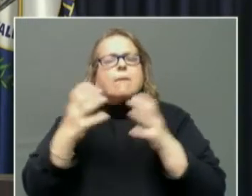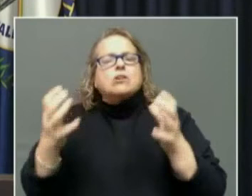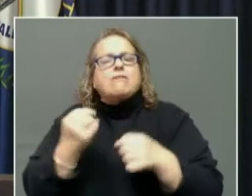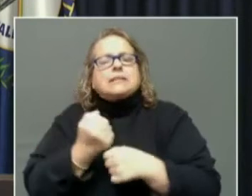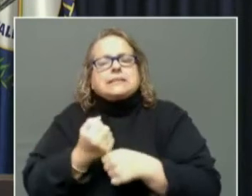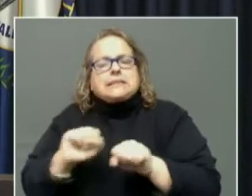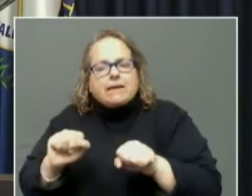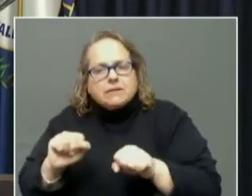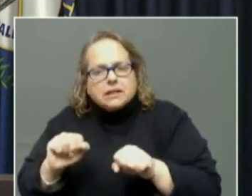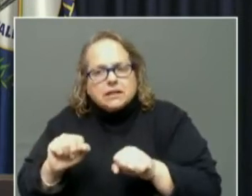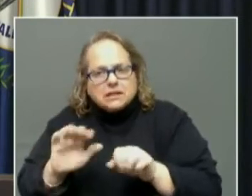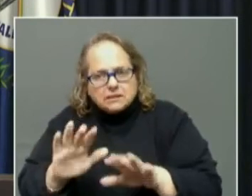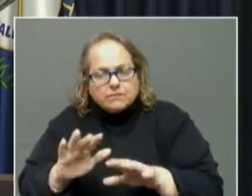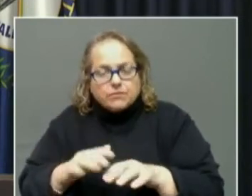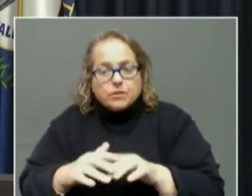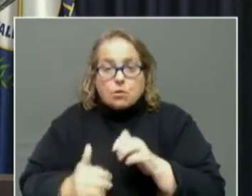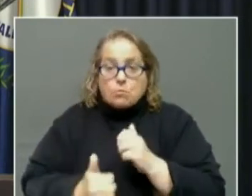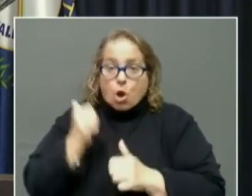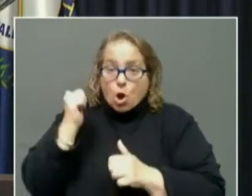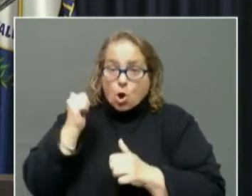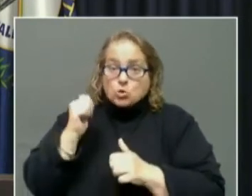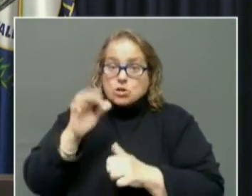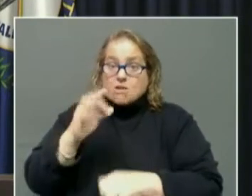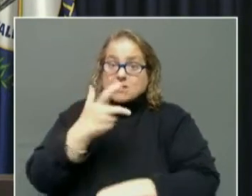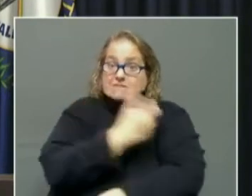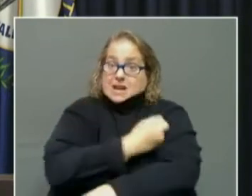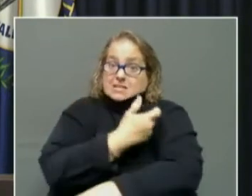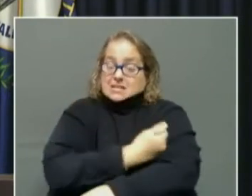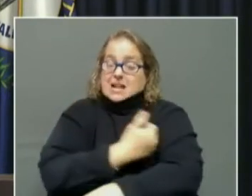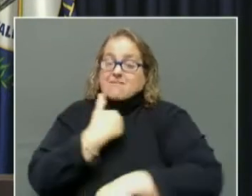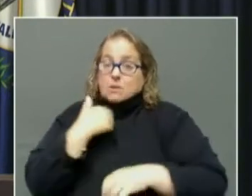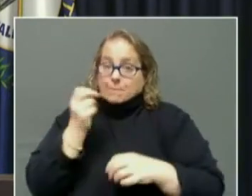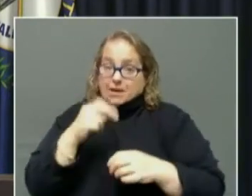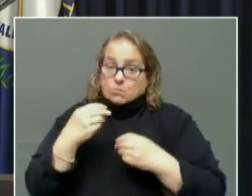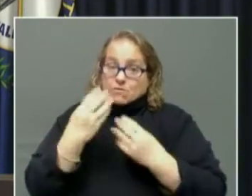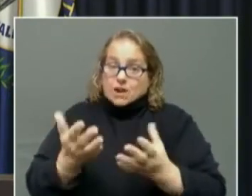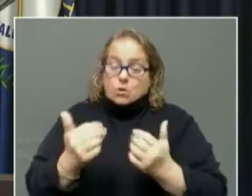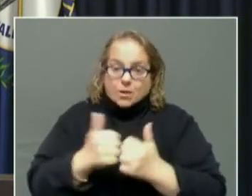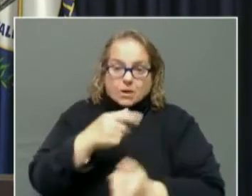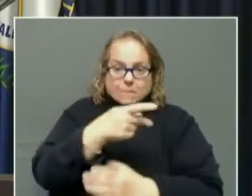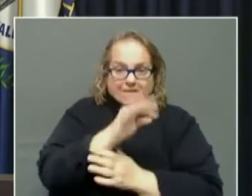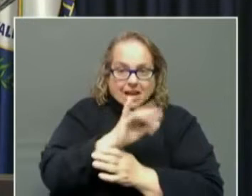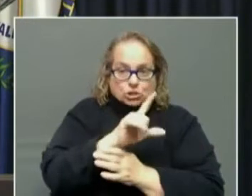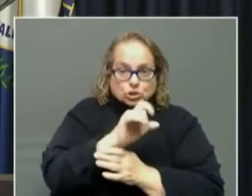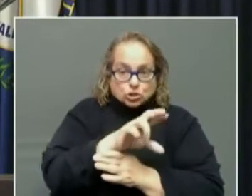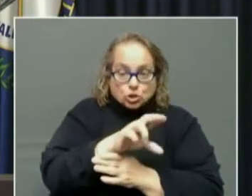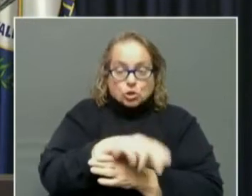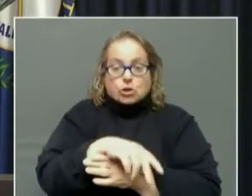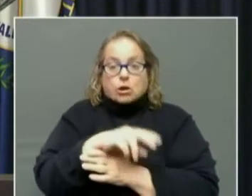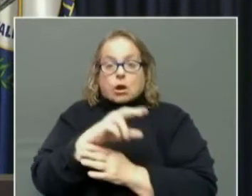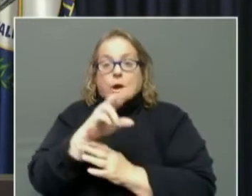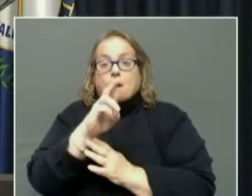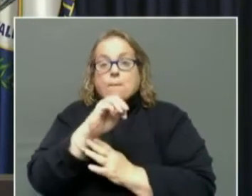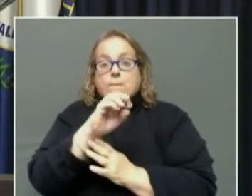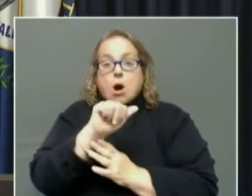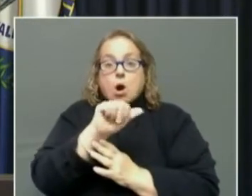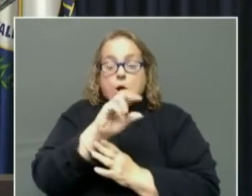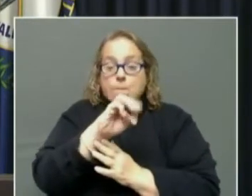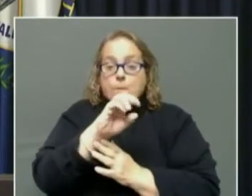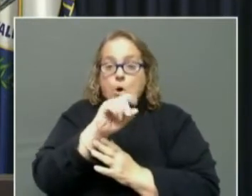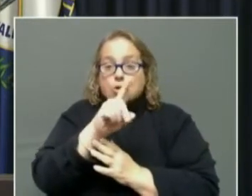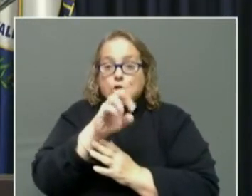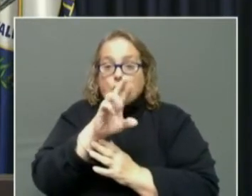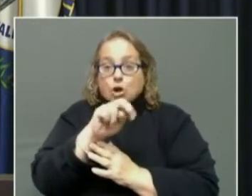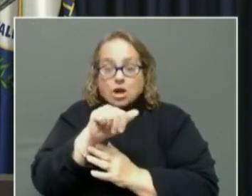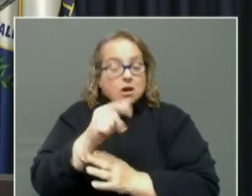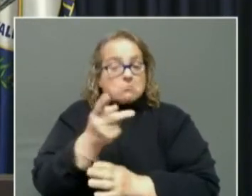Further, the vast majority of these vaccinations have been provided with Pfizer BioNTech or Moderna, neither of which have shown any sign